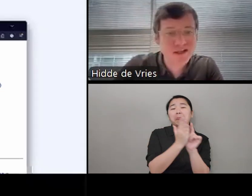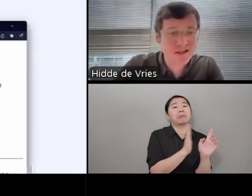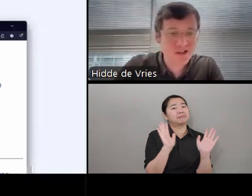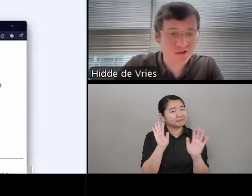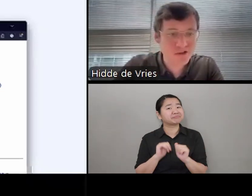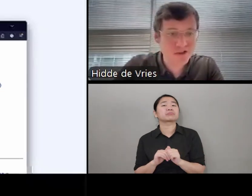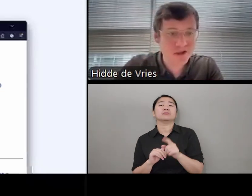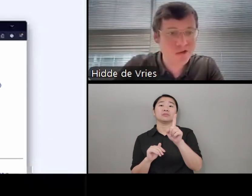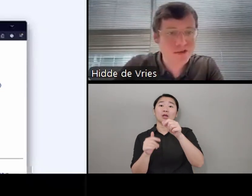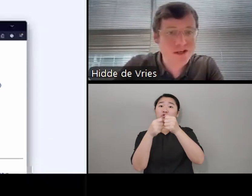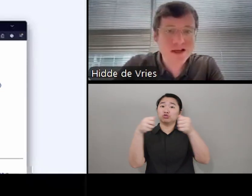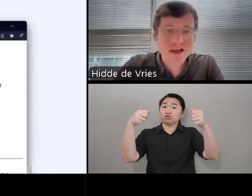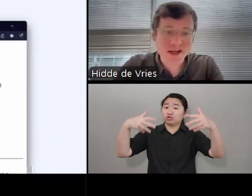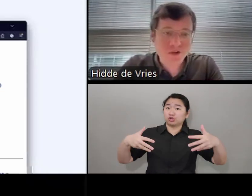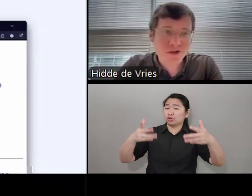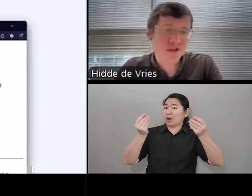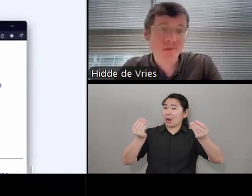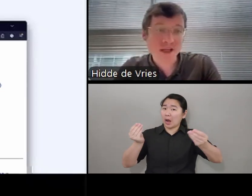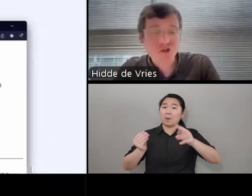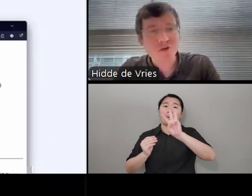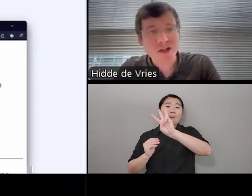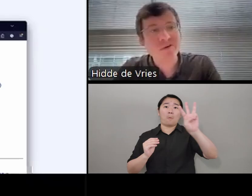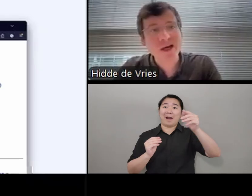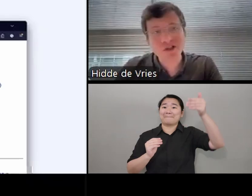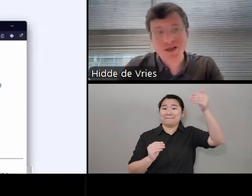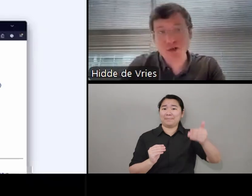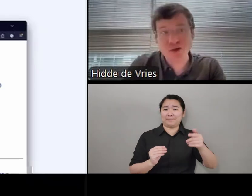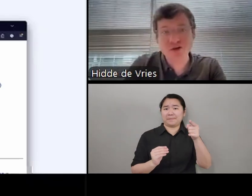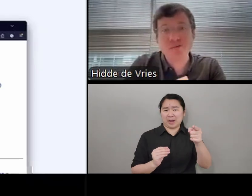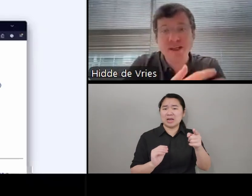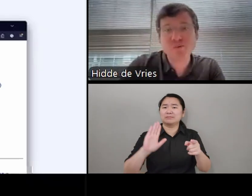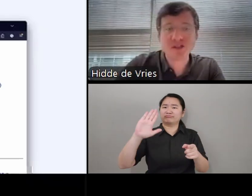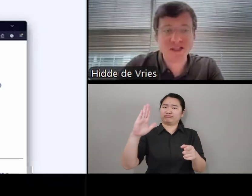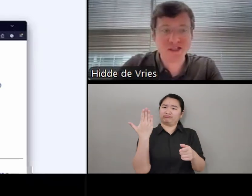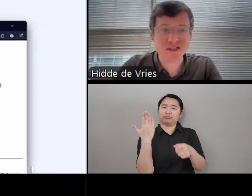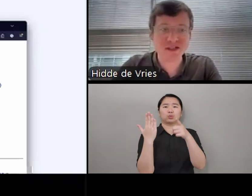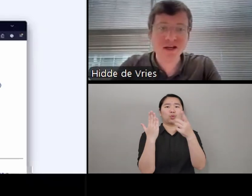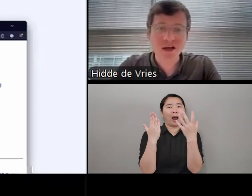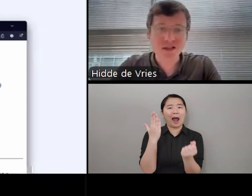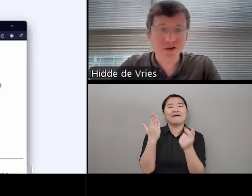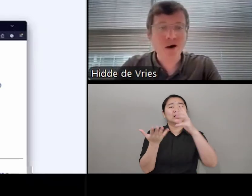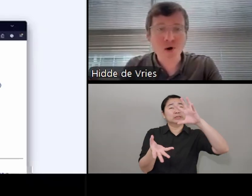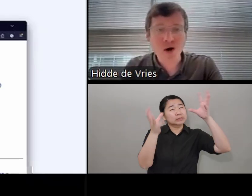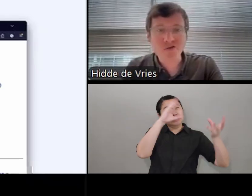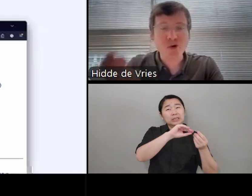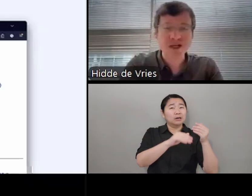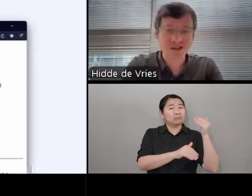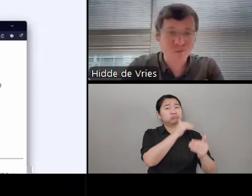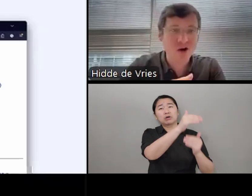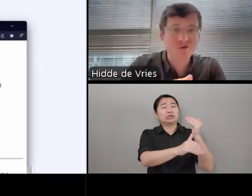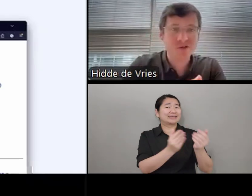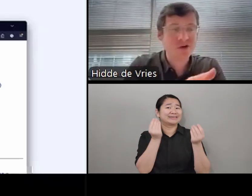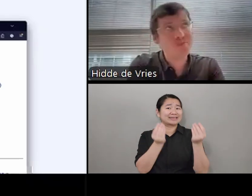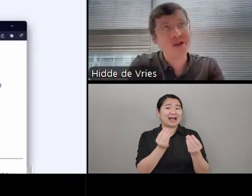states that you also include. And then you also make sure that you actually including complete processes. So if one part of the process